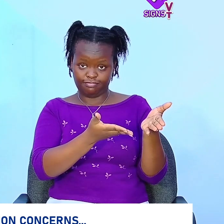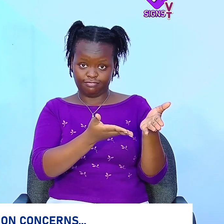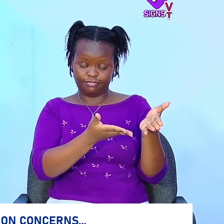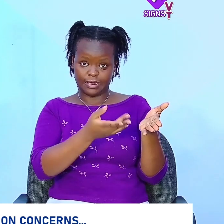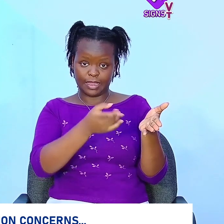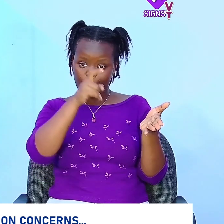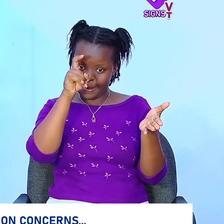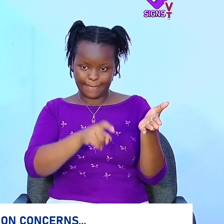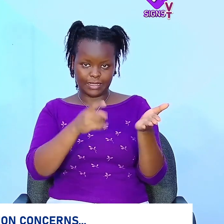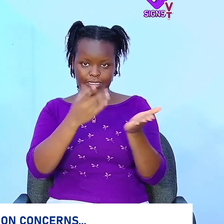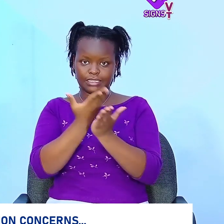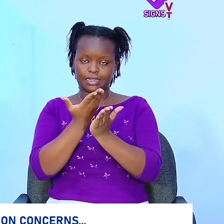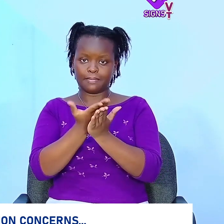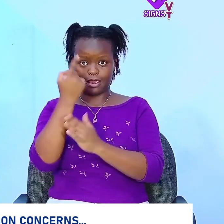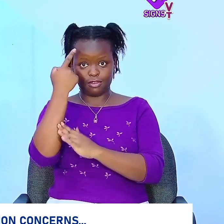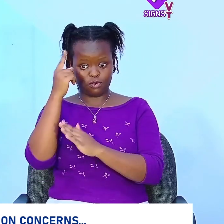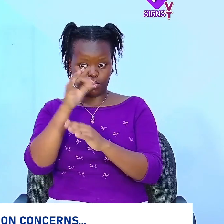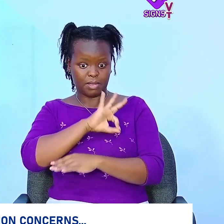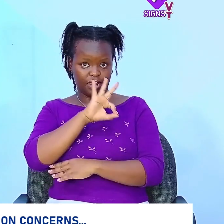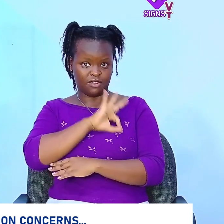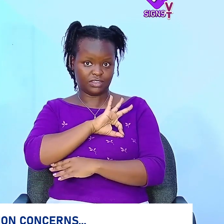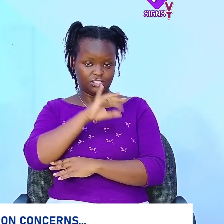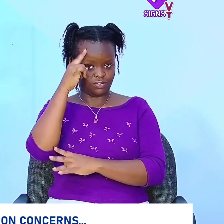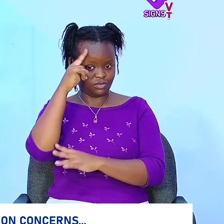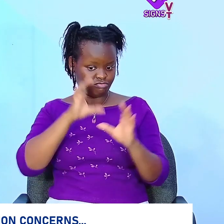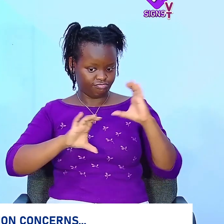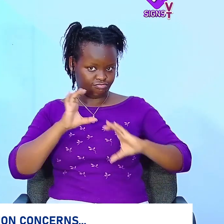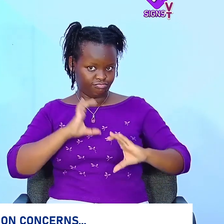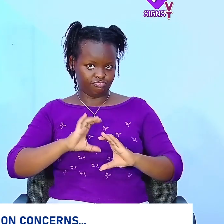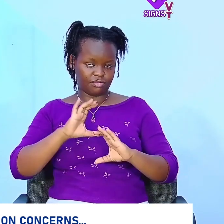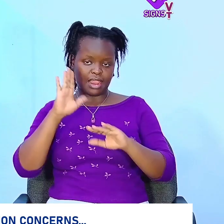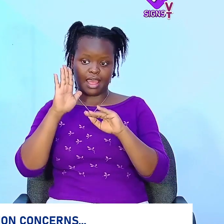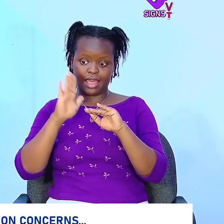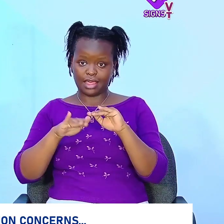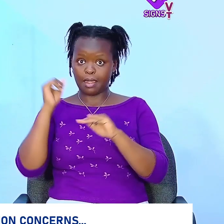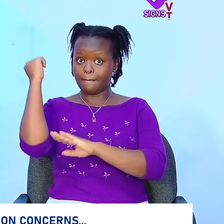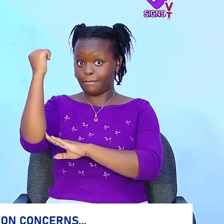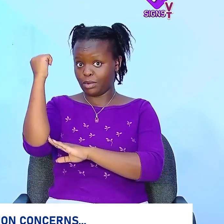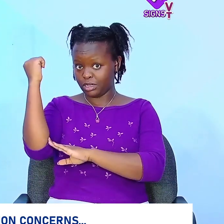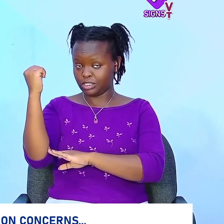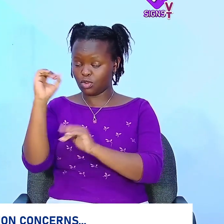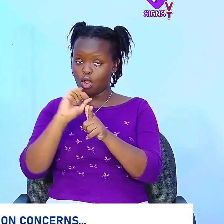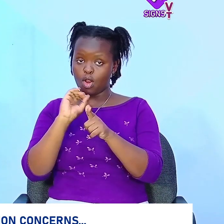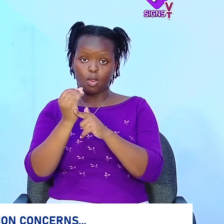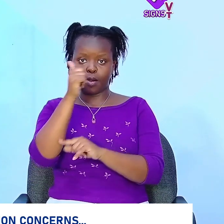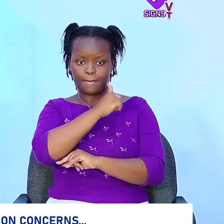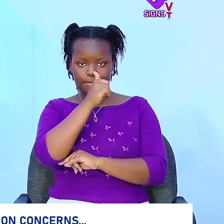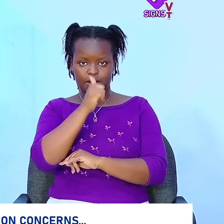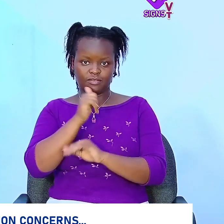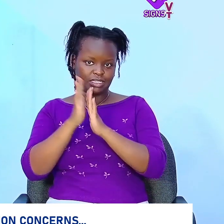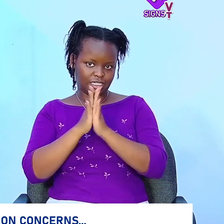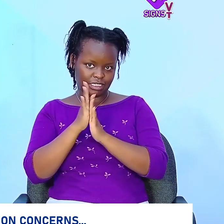should be applied for the benefit of citizens rather than political or private